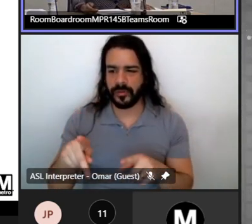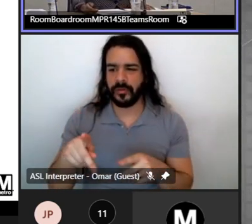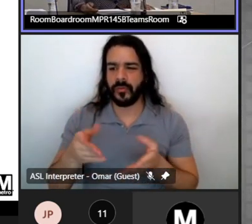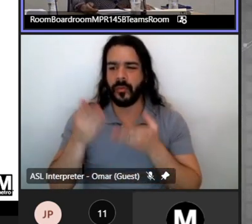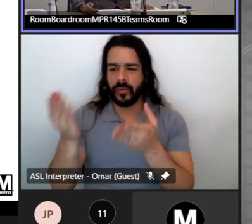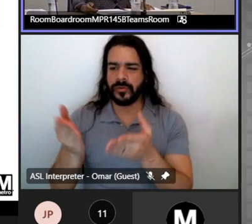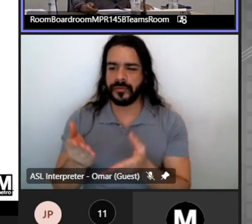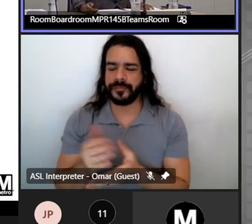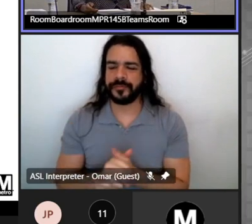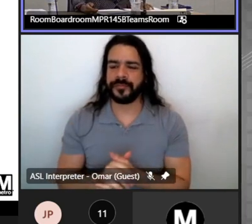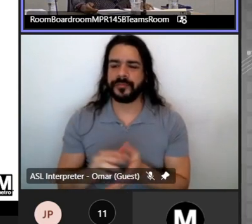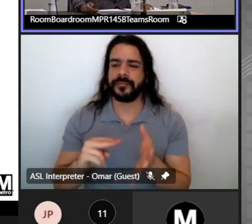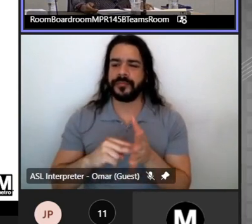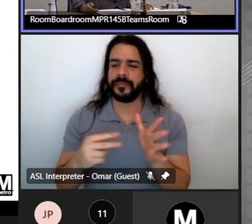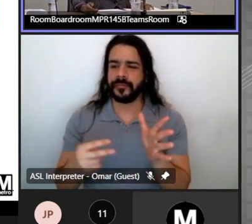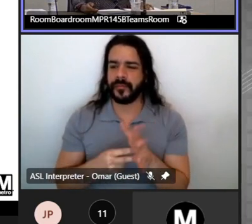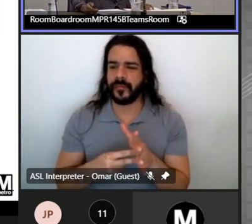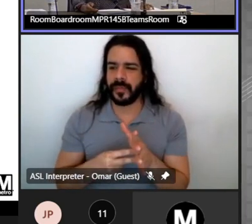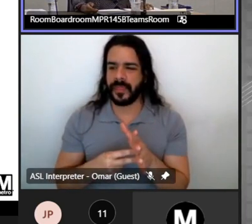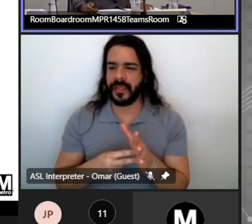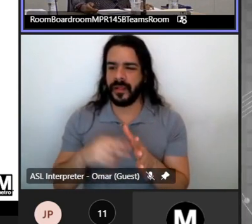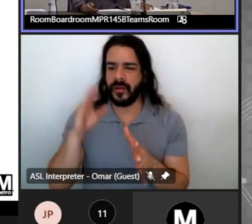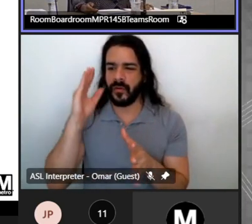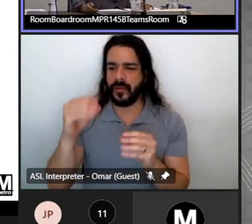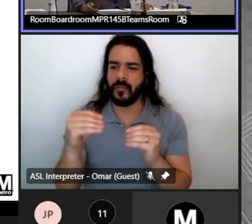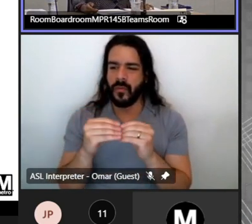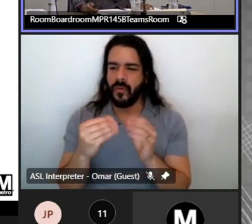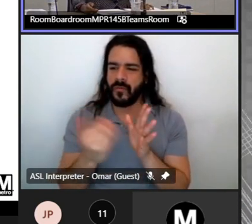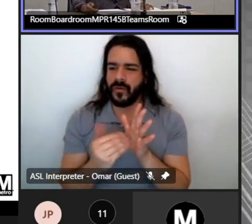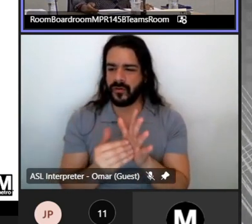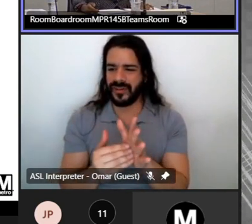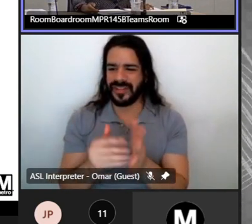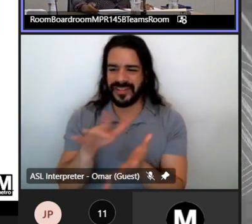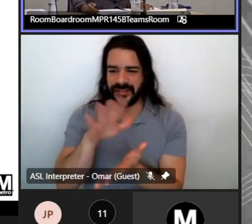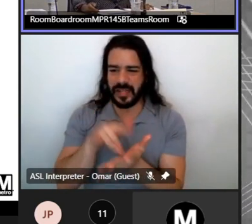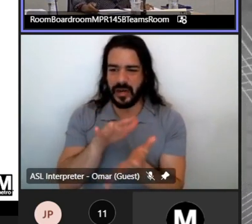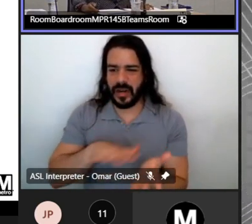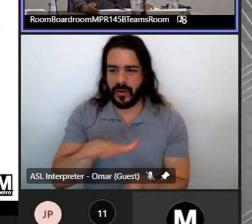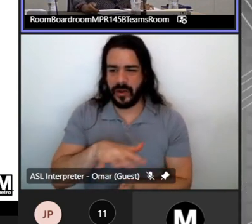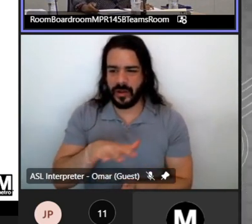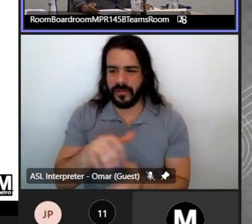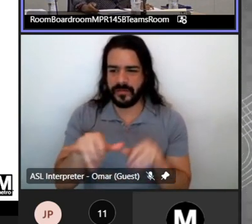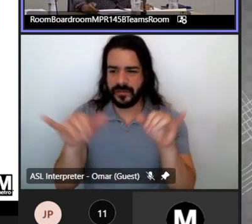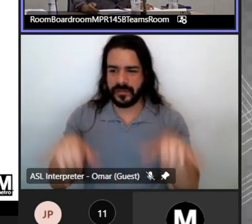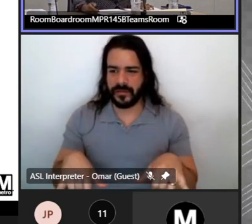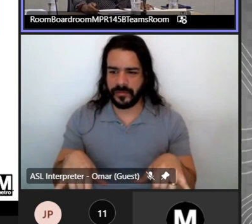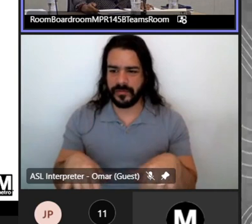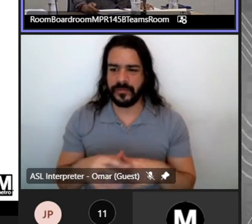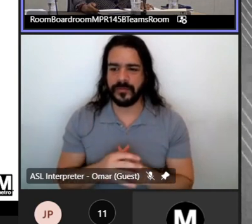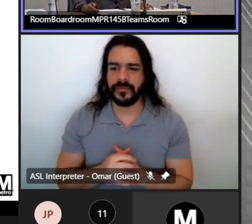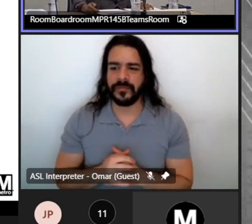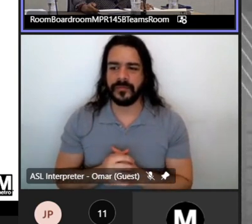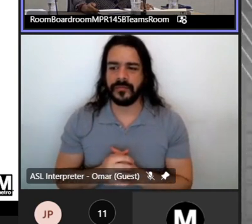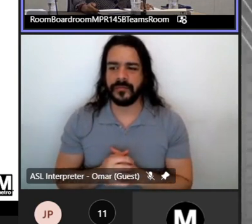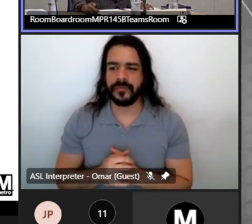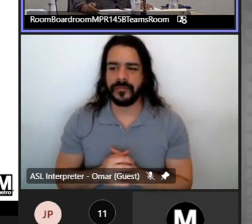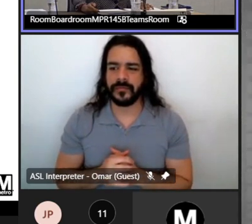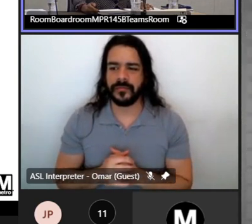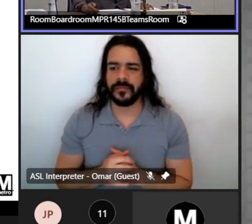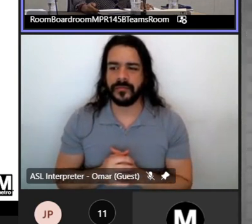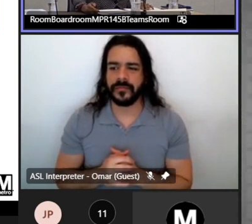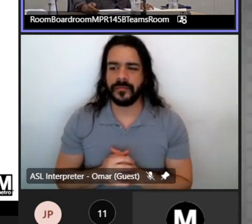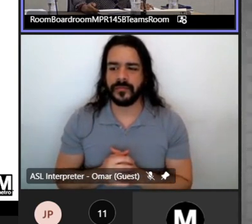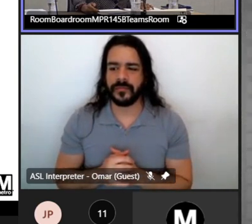strengthens Metro's transit network by increasing frequency within the central portion of the system to serve fast-growing